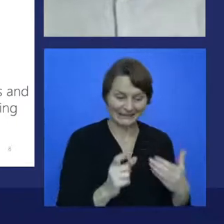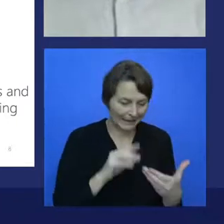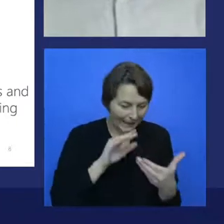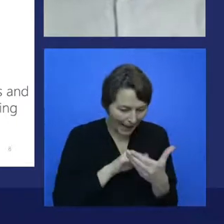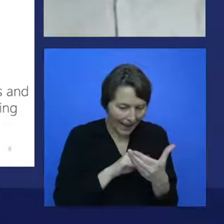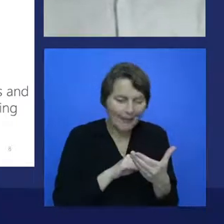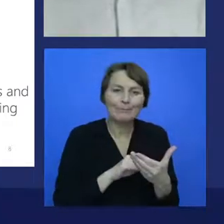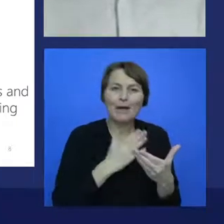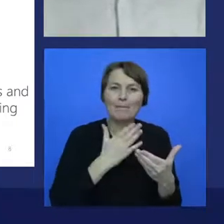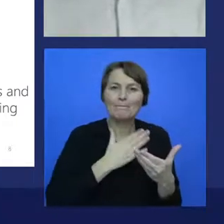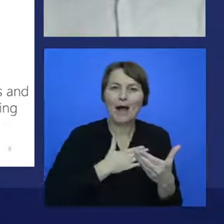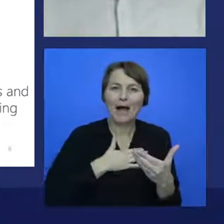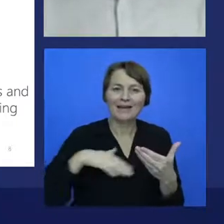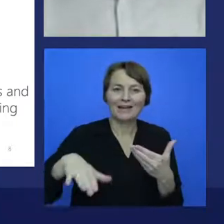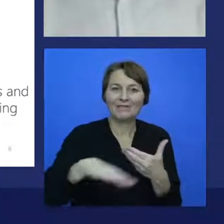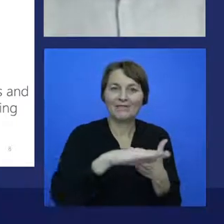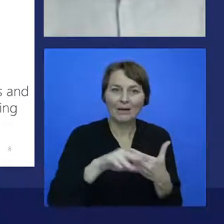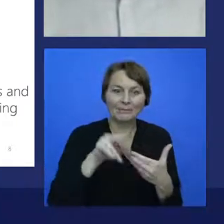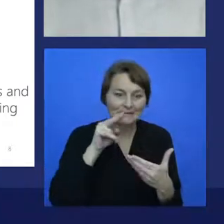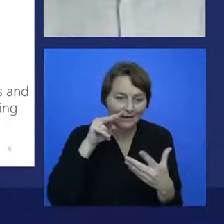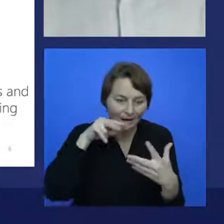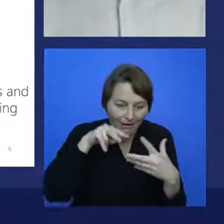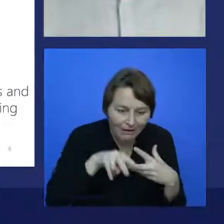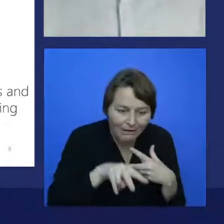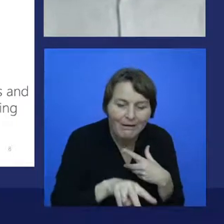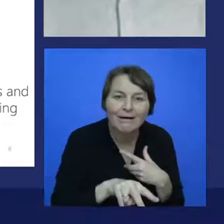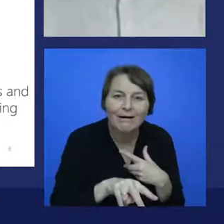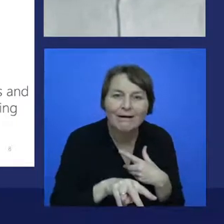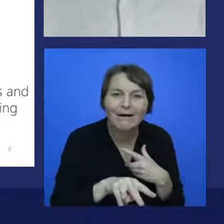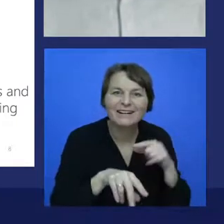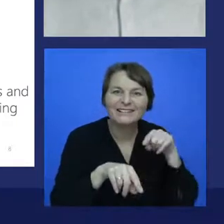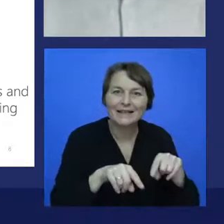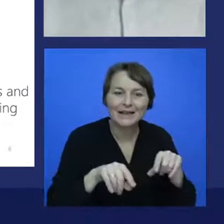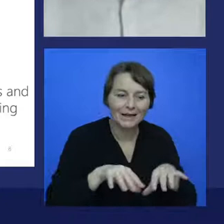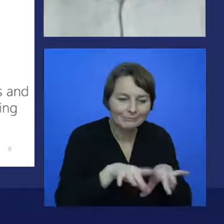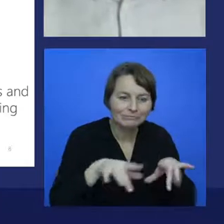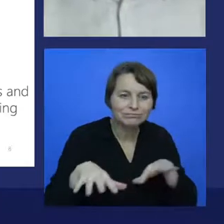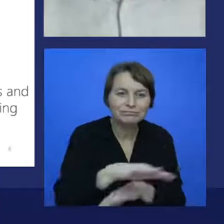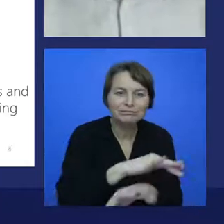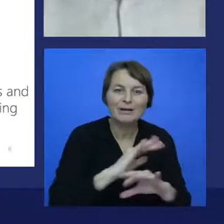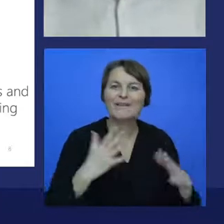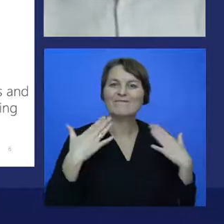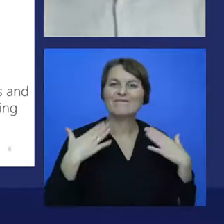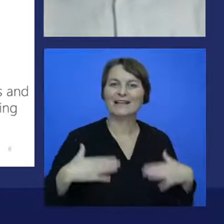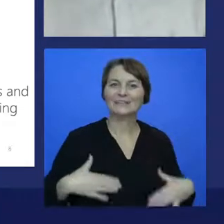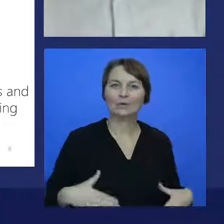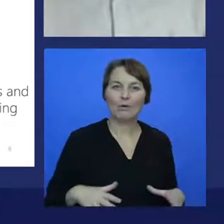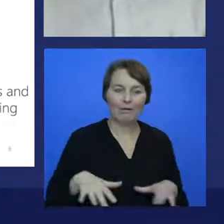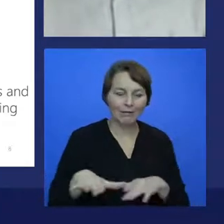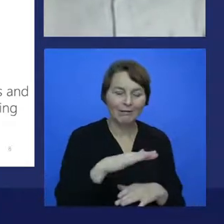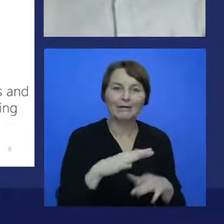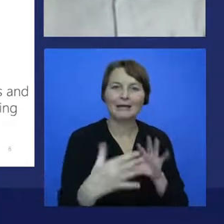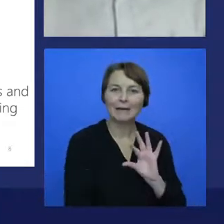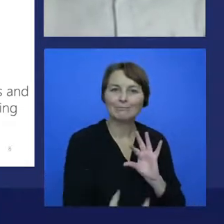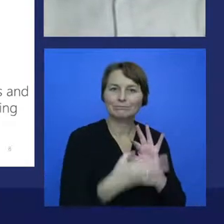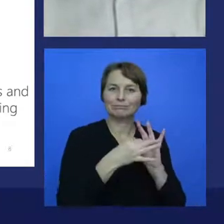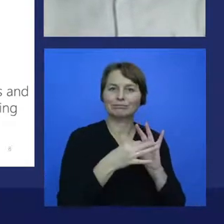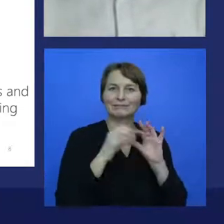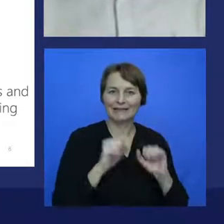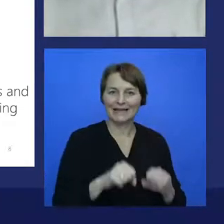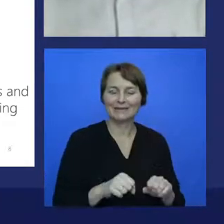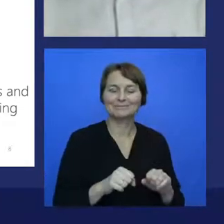environment. So it's using the real physical environment around you live and adding to it. Virtual